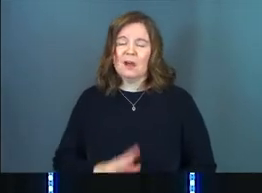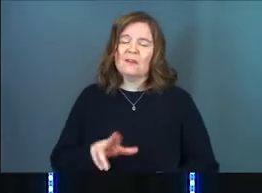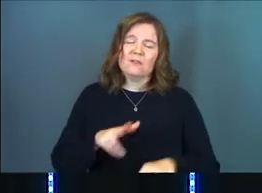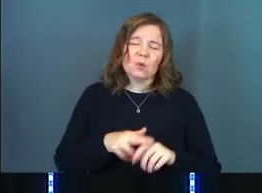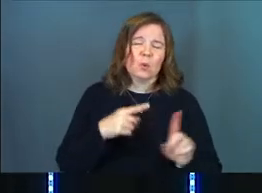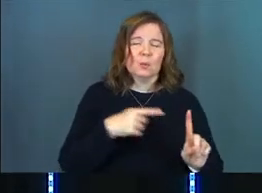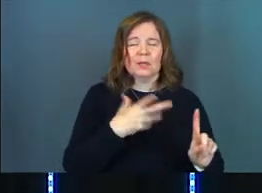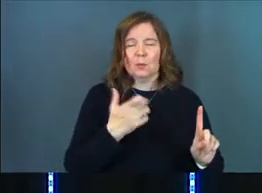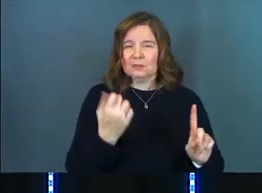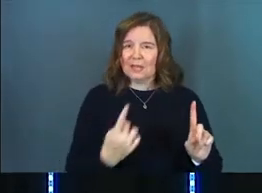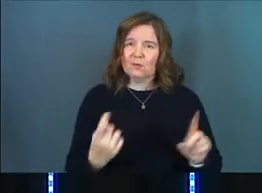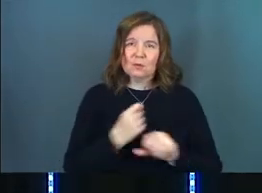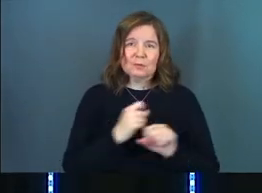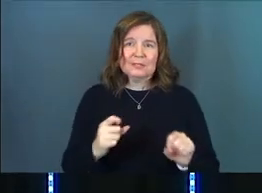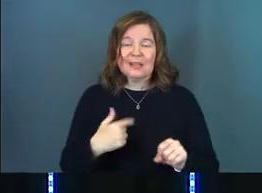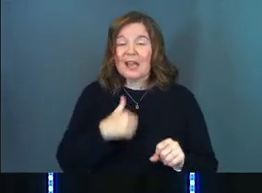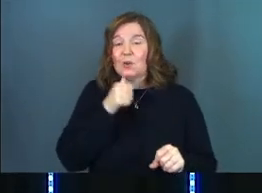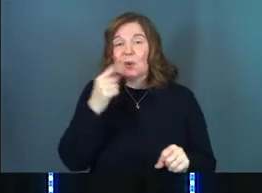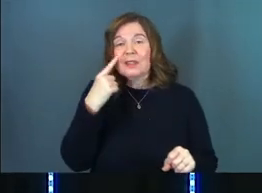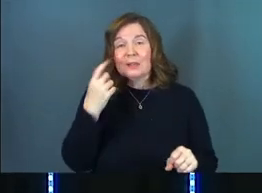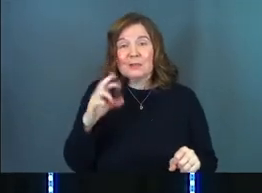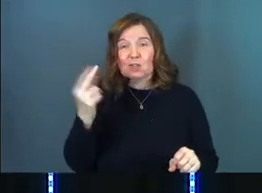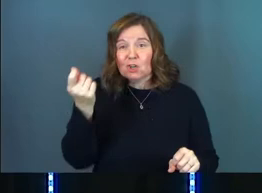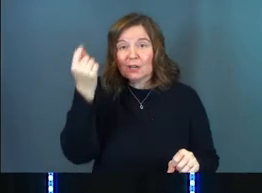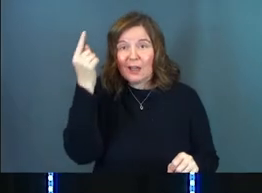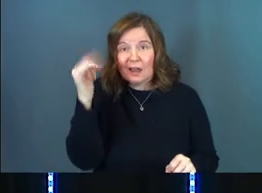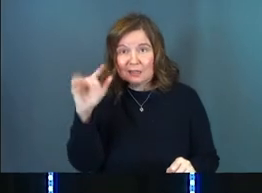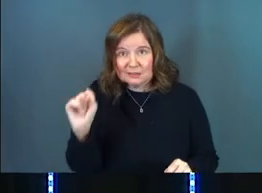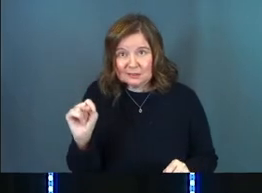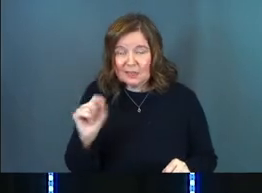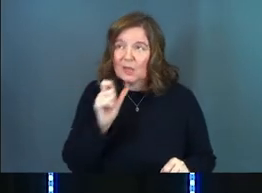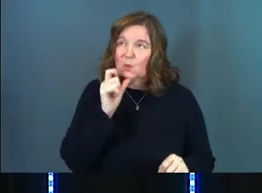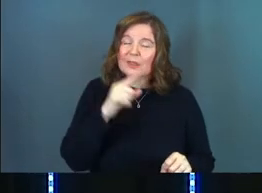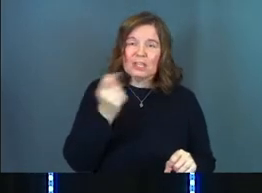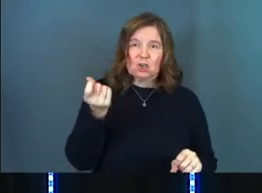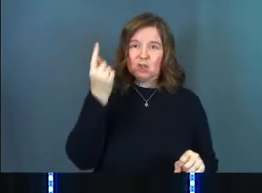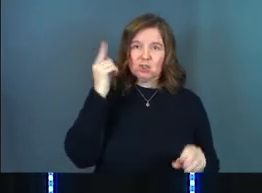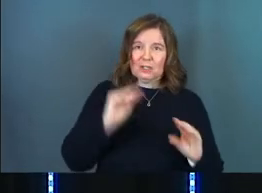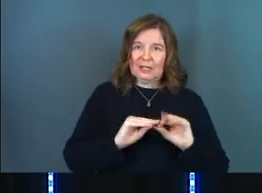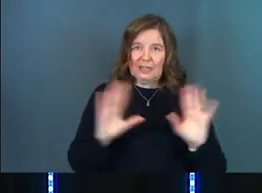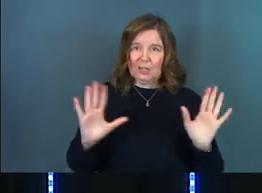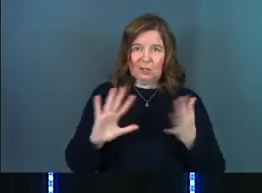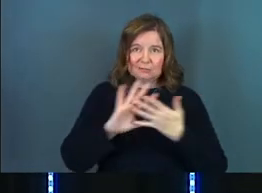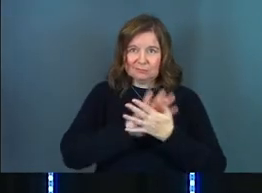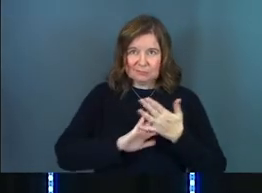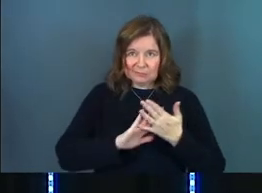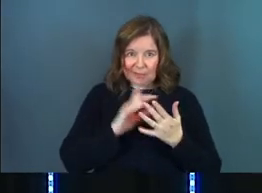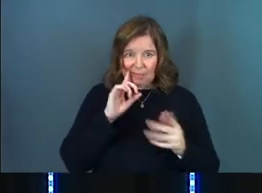Of course he wants everyone to be saved. I don't think Peter got it. I don't think he understood.